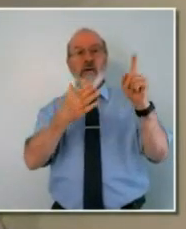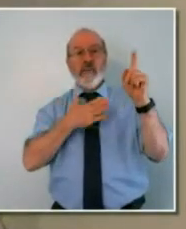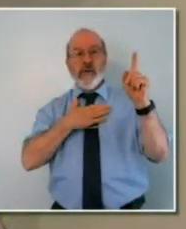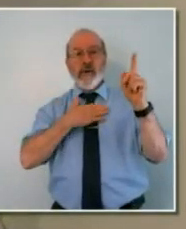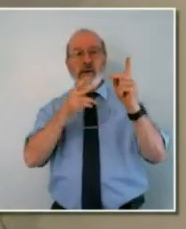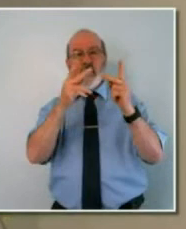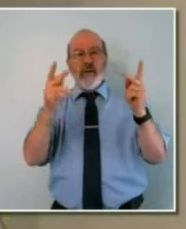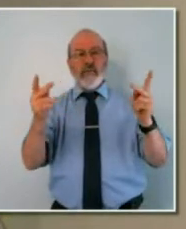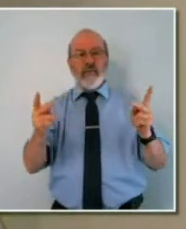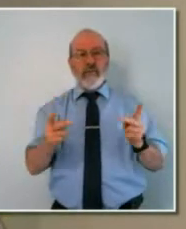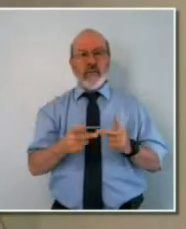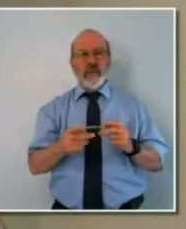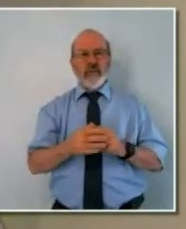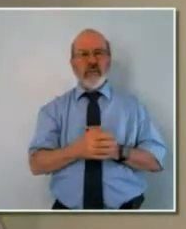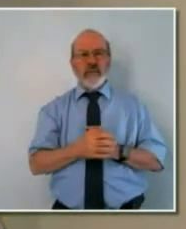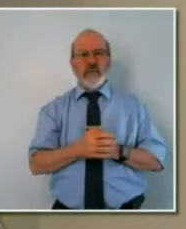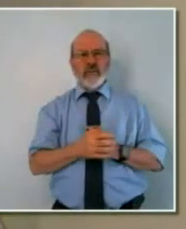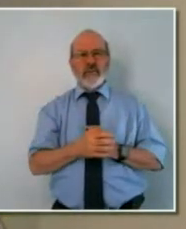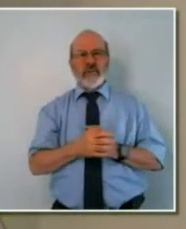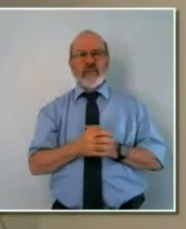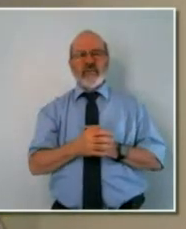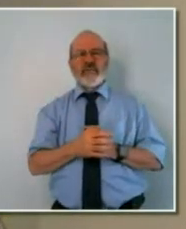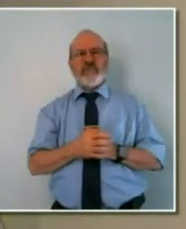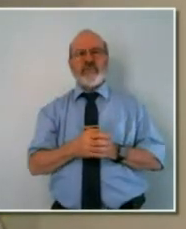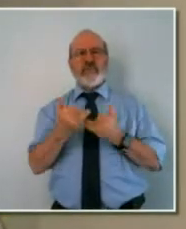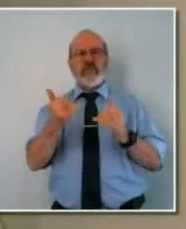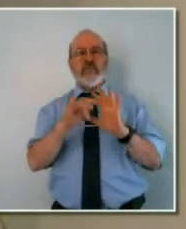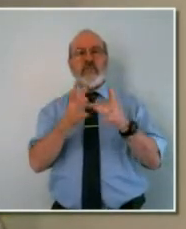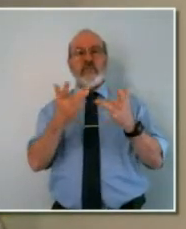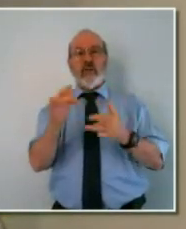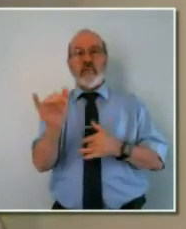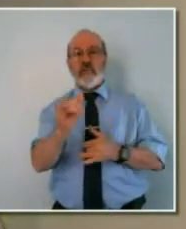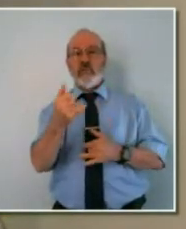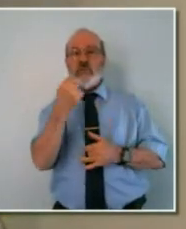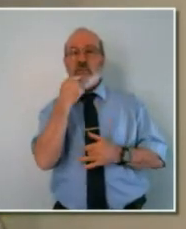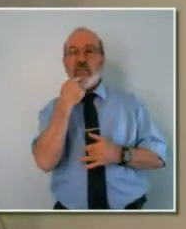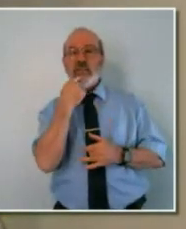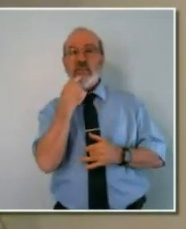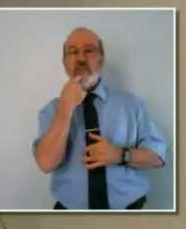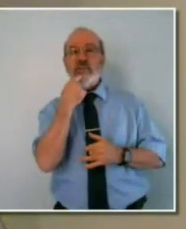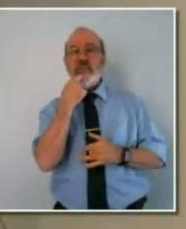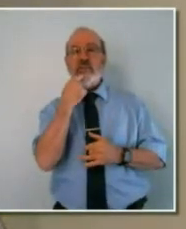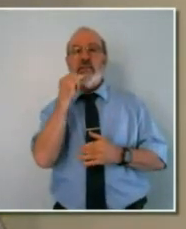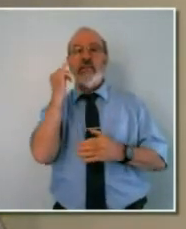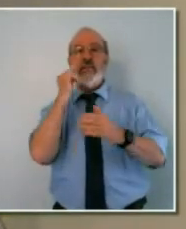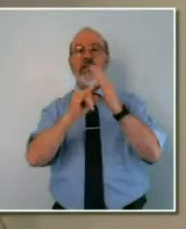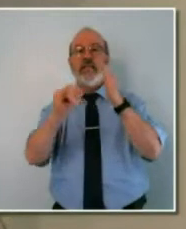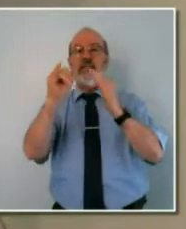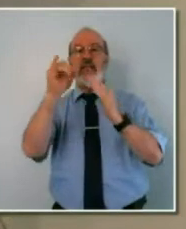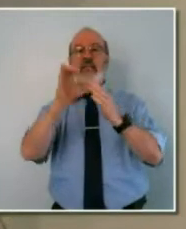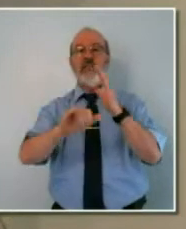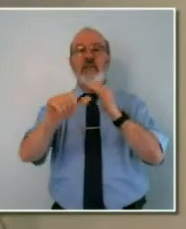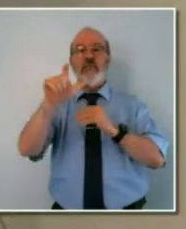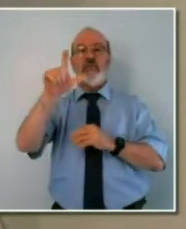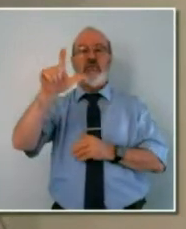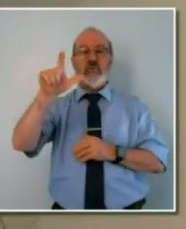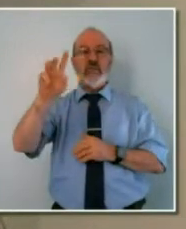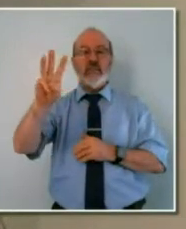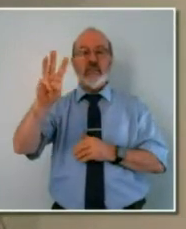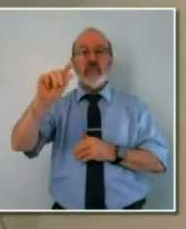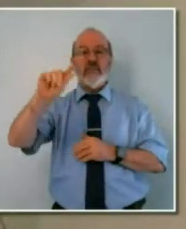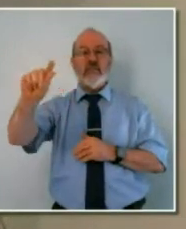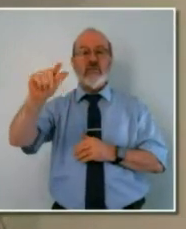my place. Now, the Bible also says in Isaiah chapter 26 and verse